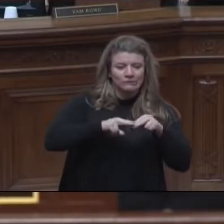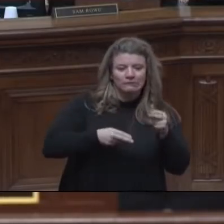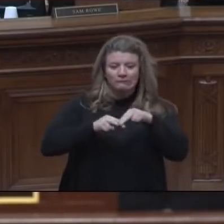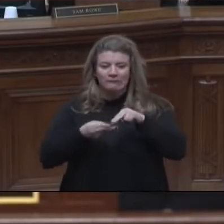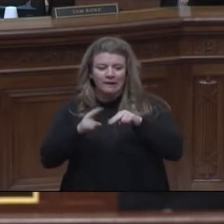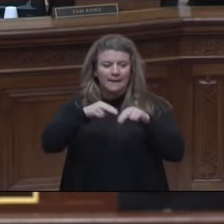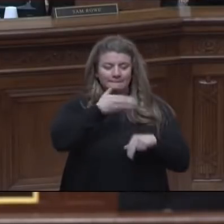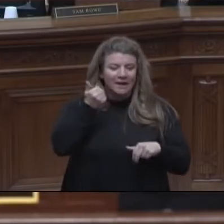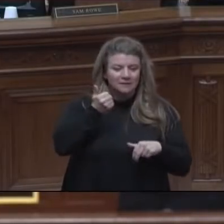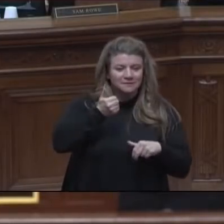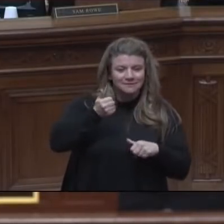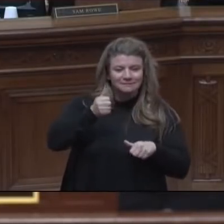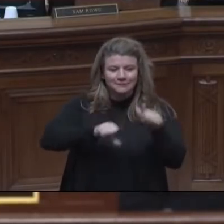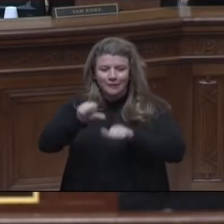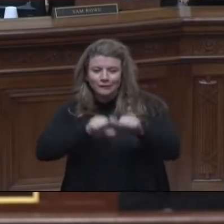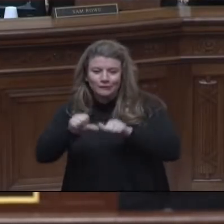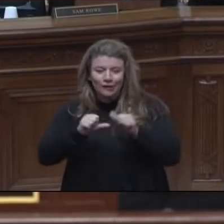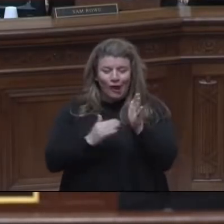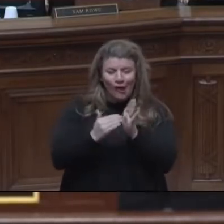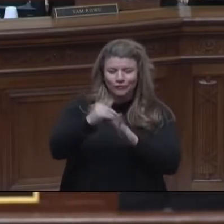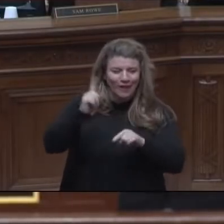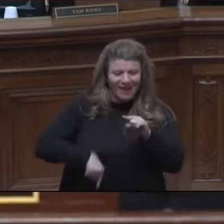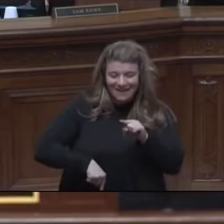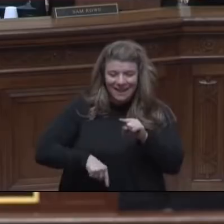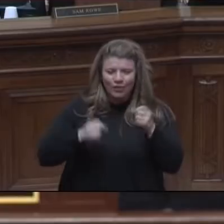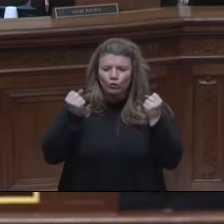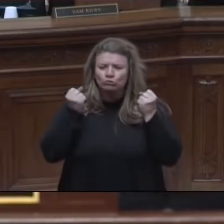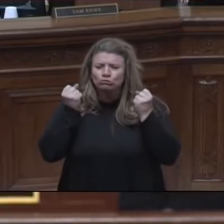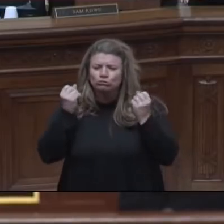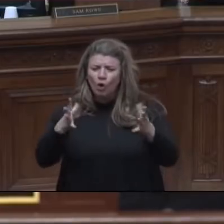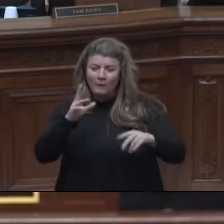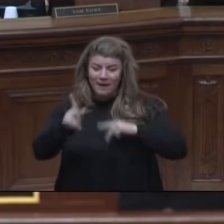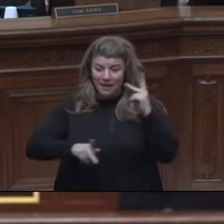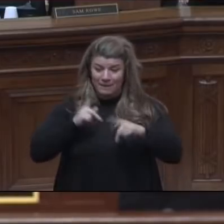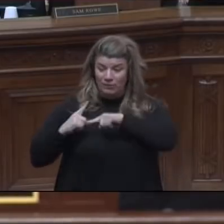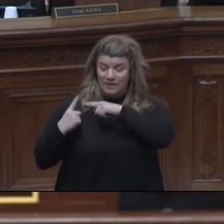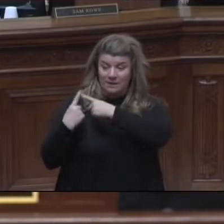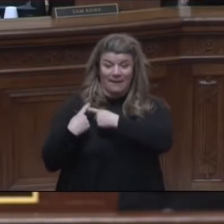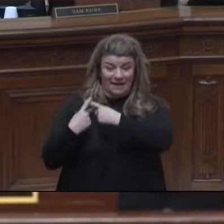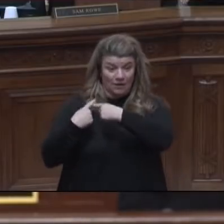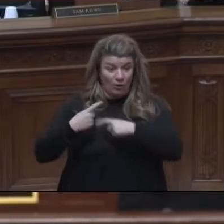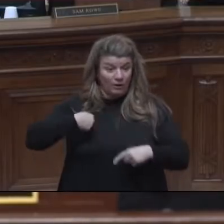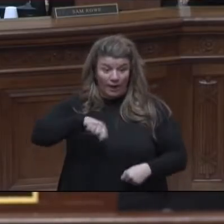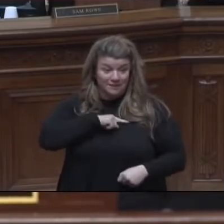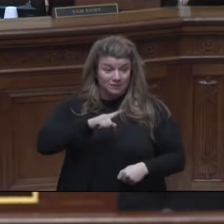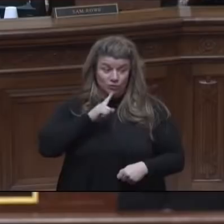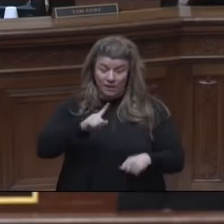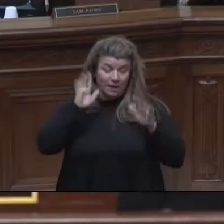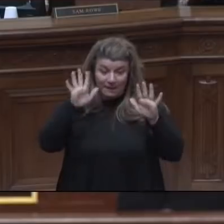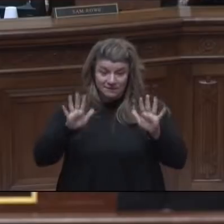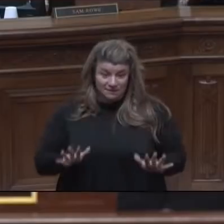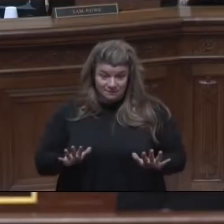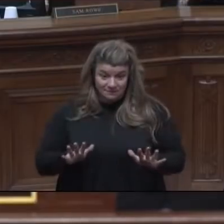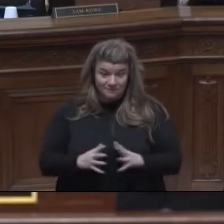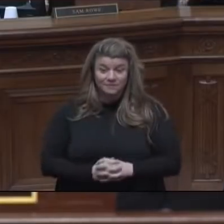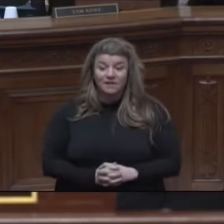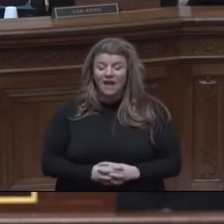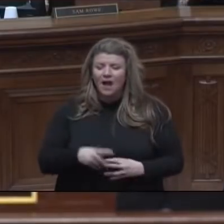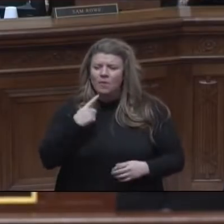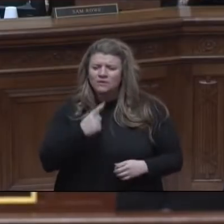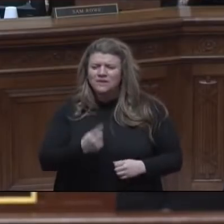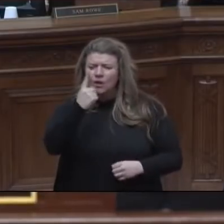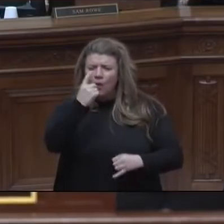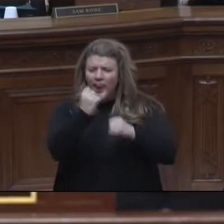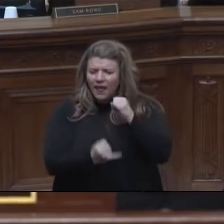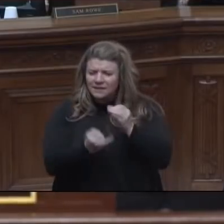the time. There's so many people that depend on us, it's unbelievable. Let me just say one last thing.